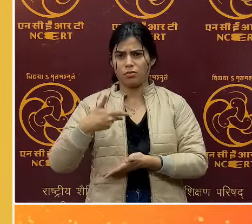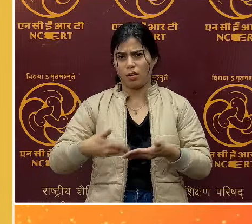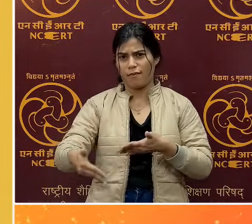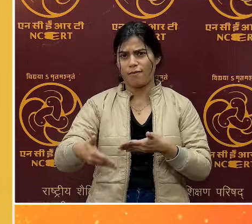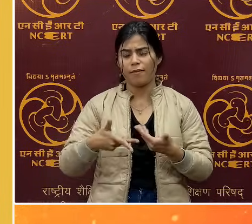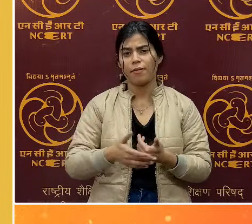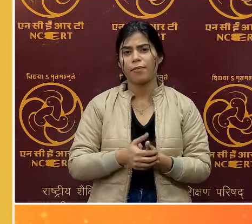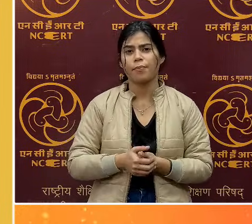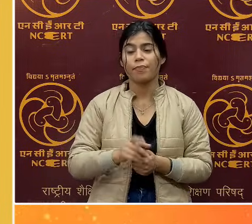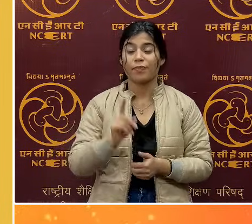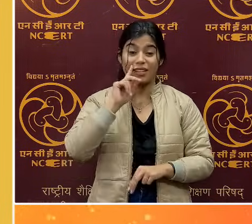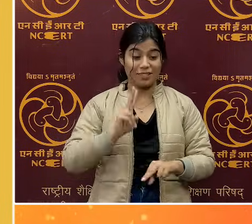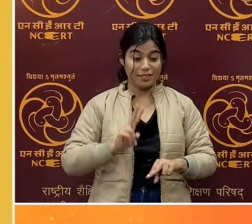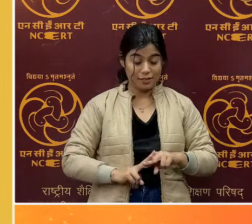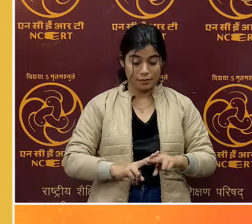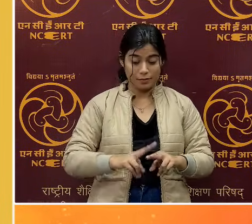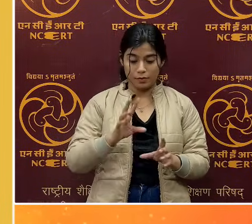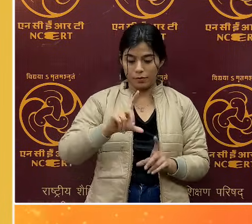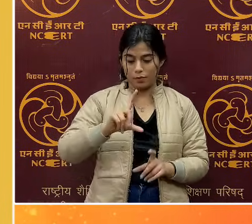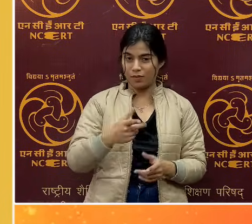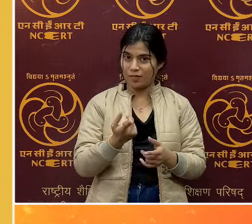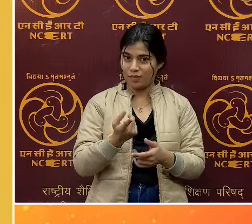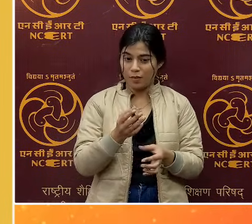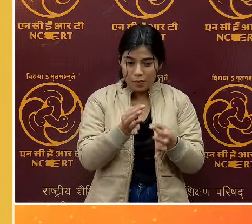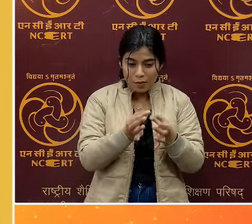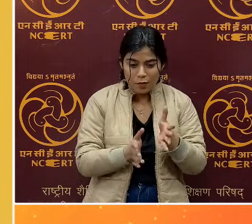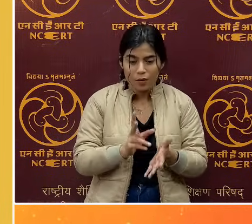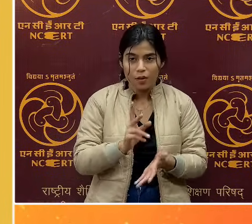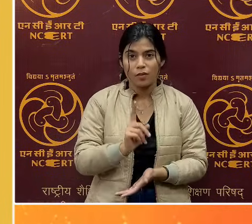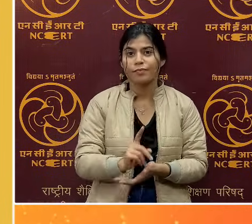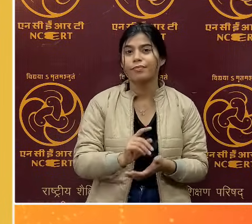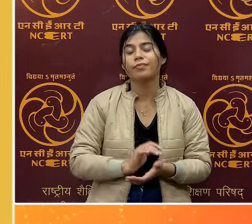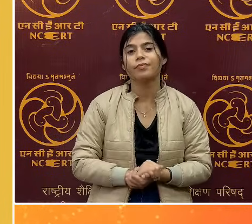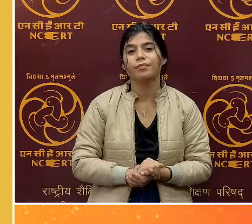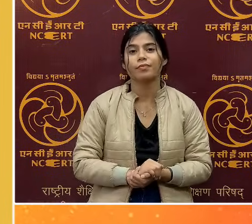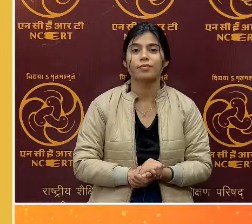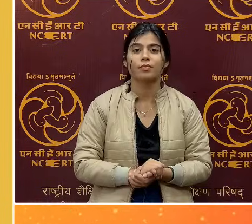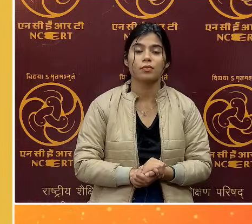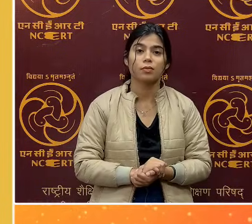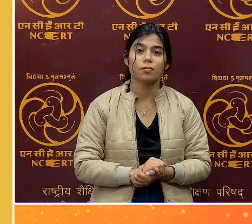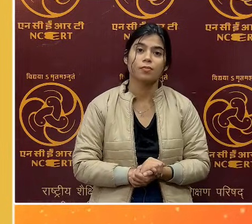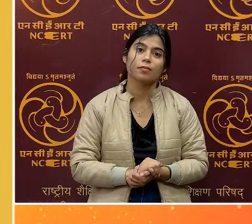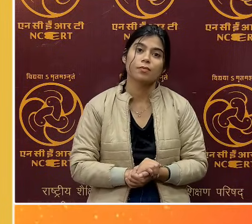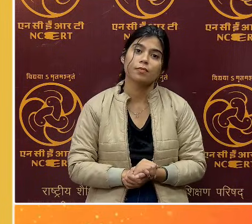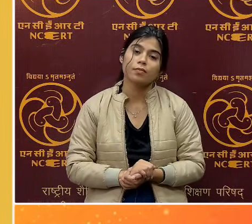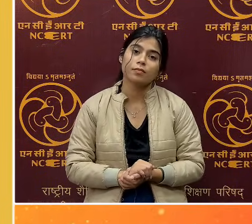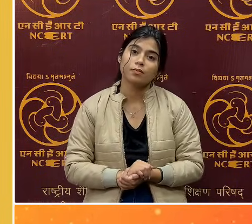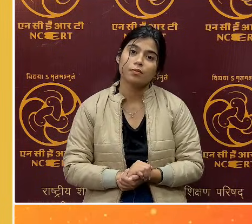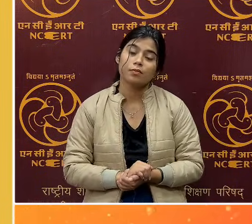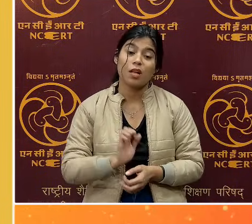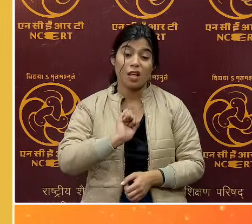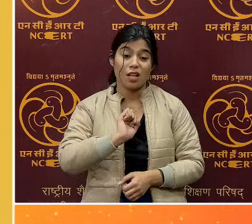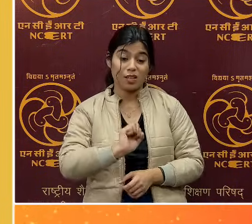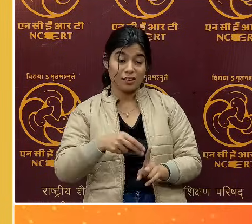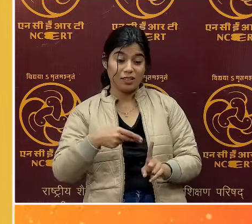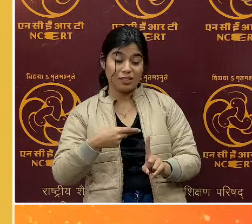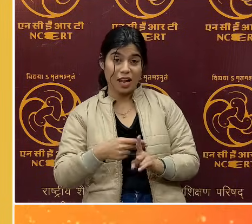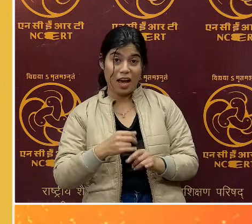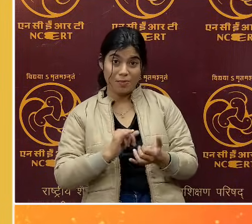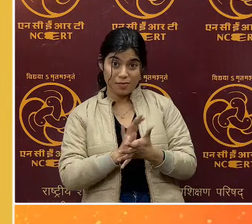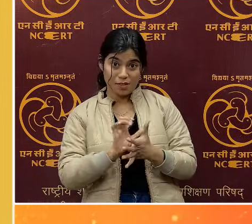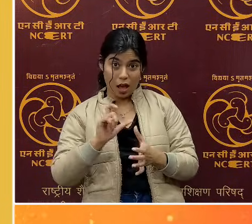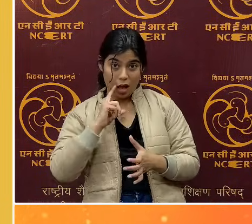candle is placed over here, and these are 4 children. Named Sahil, Rekha, Patrick,